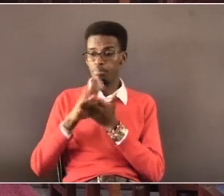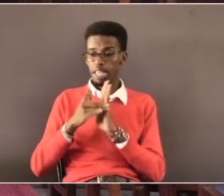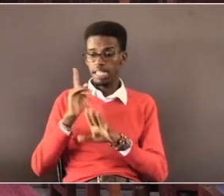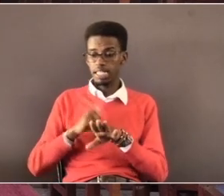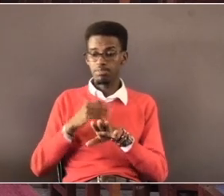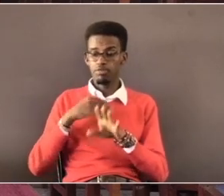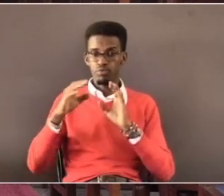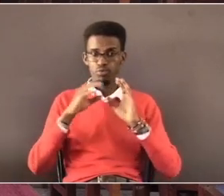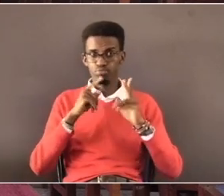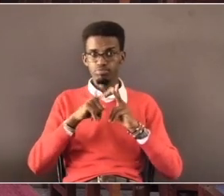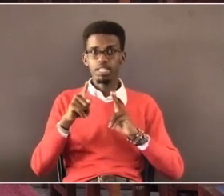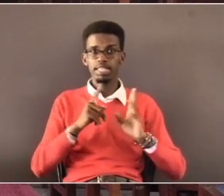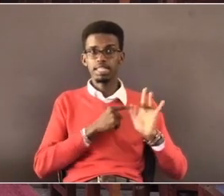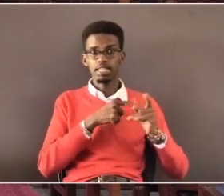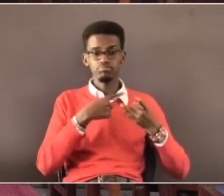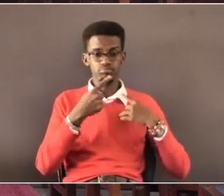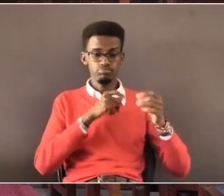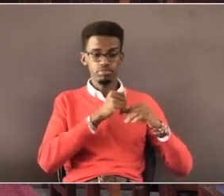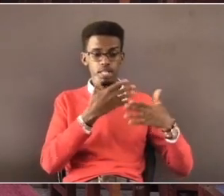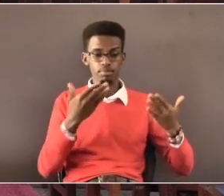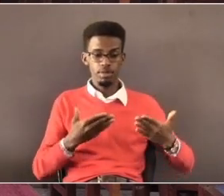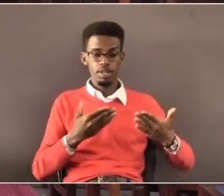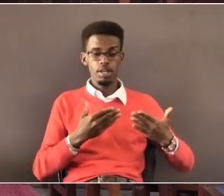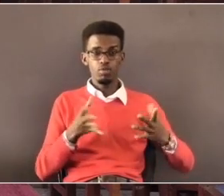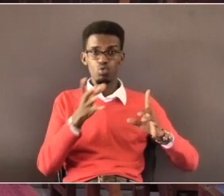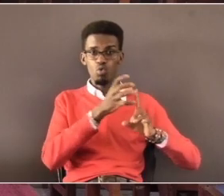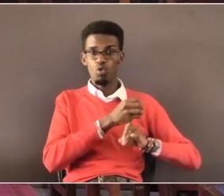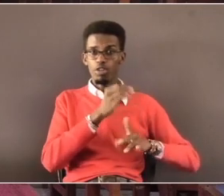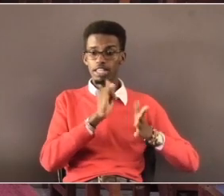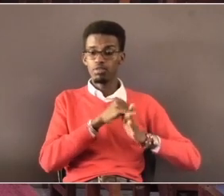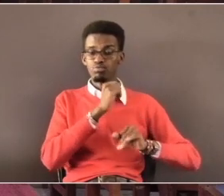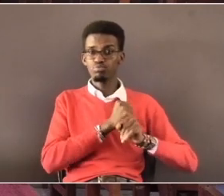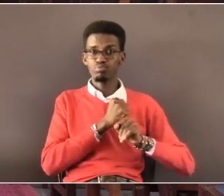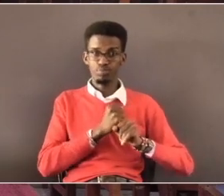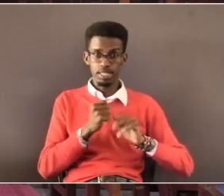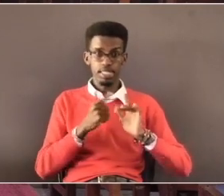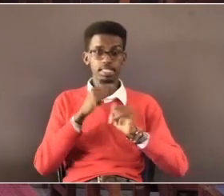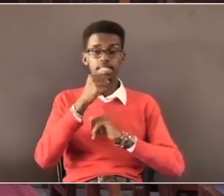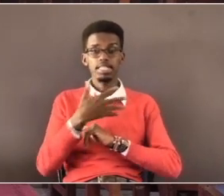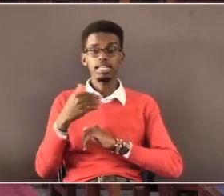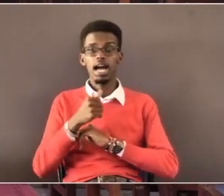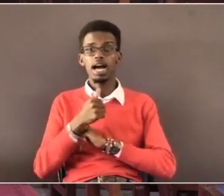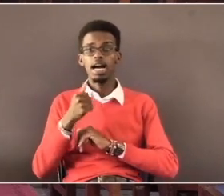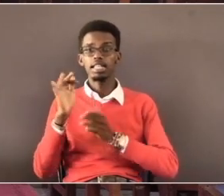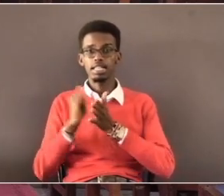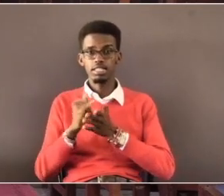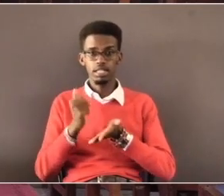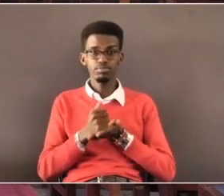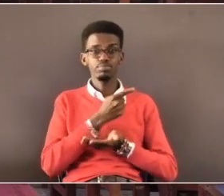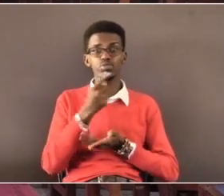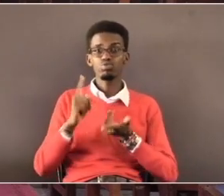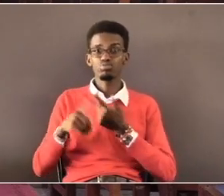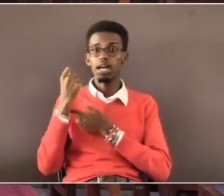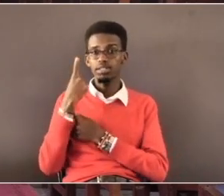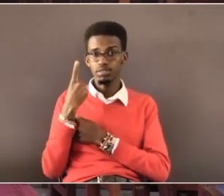your conversation starters, you're talking to them about their goals, their investments, and anything else that could help you